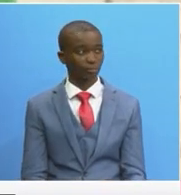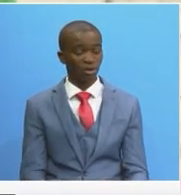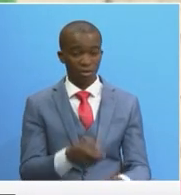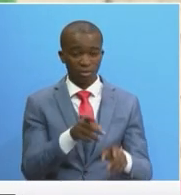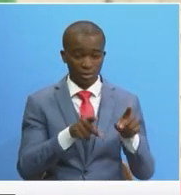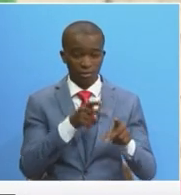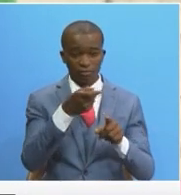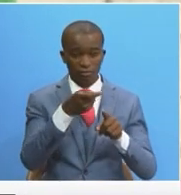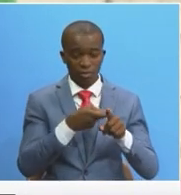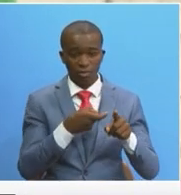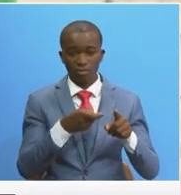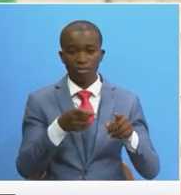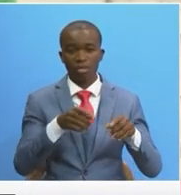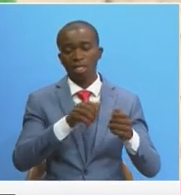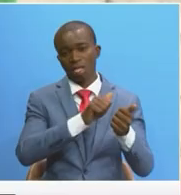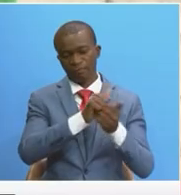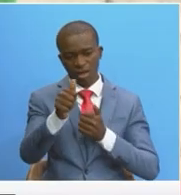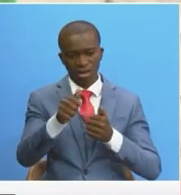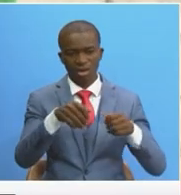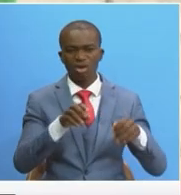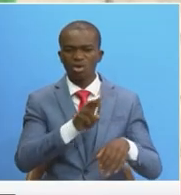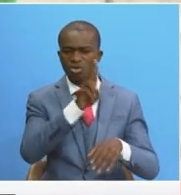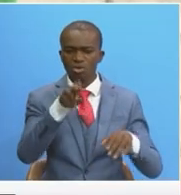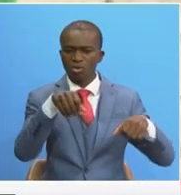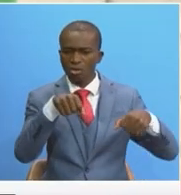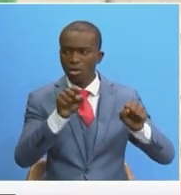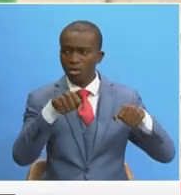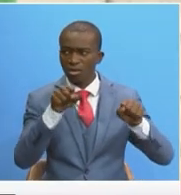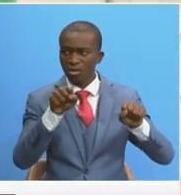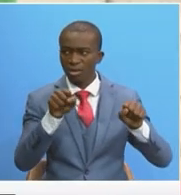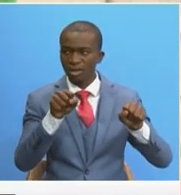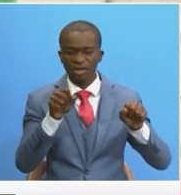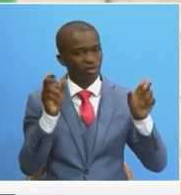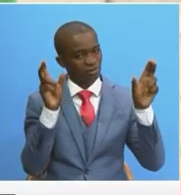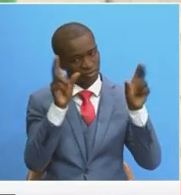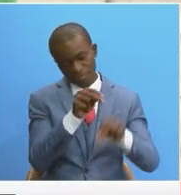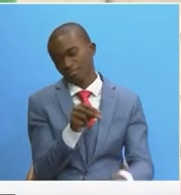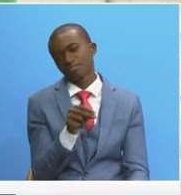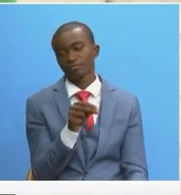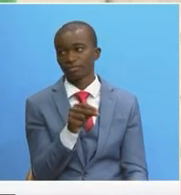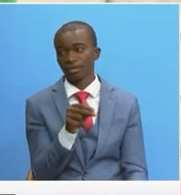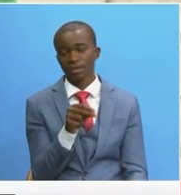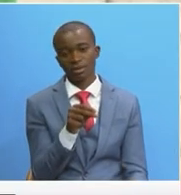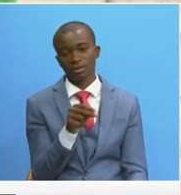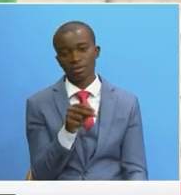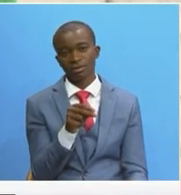afar, they should not come on motorbikes using these gravel roads on that day,